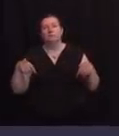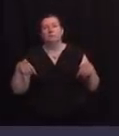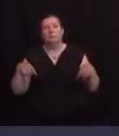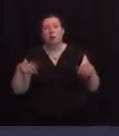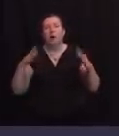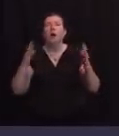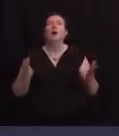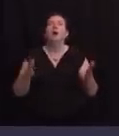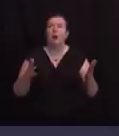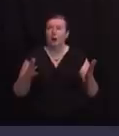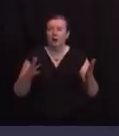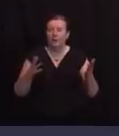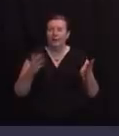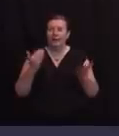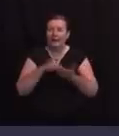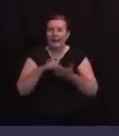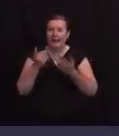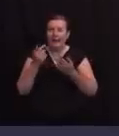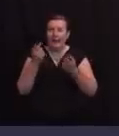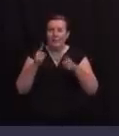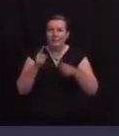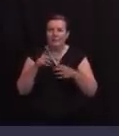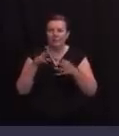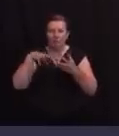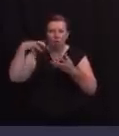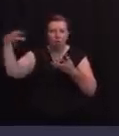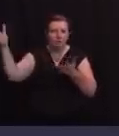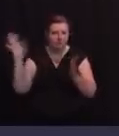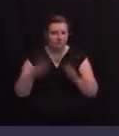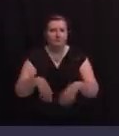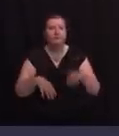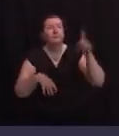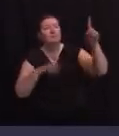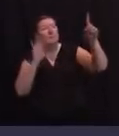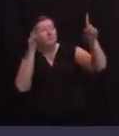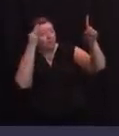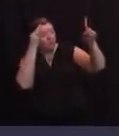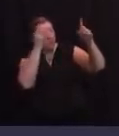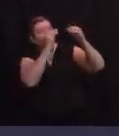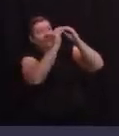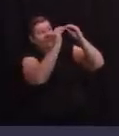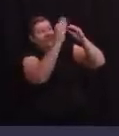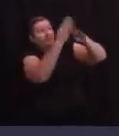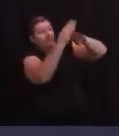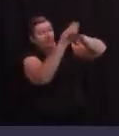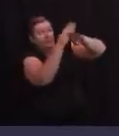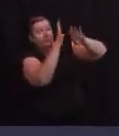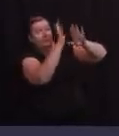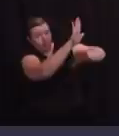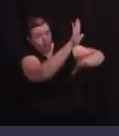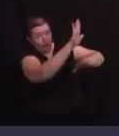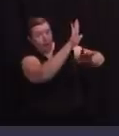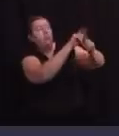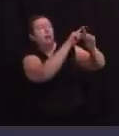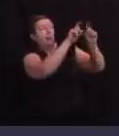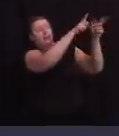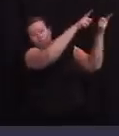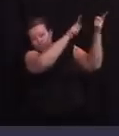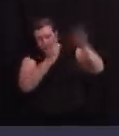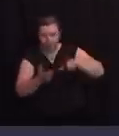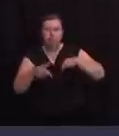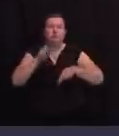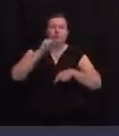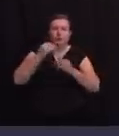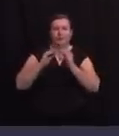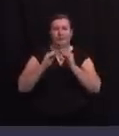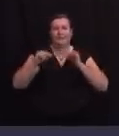but without having the federal backbone a lot stronger and more modern than it is. And I think with that step, and God willing,